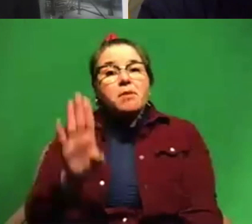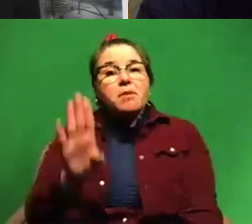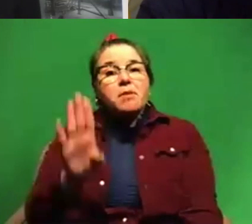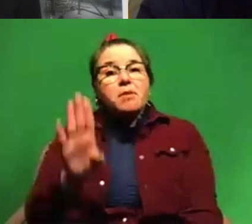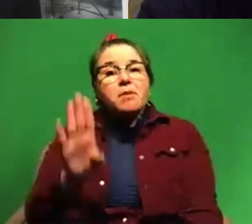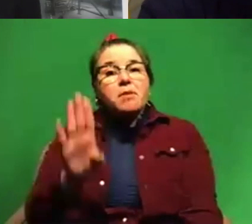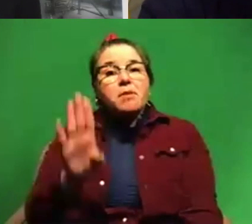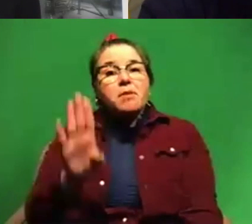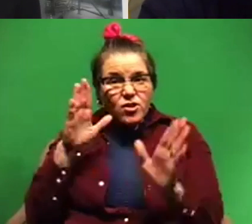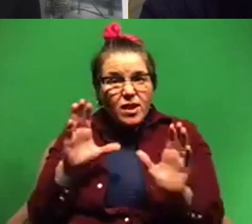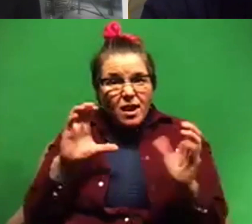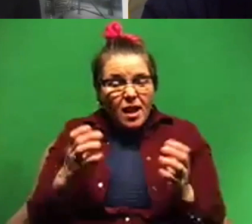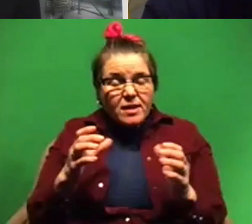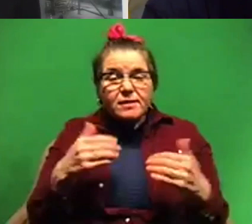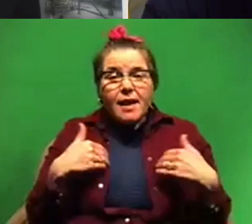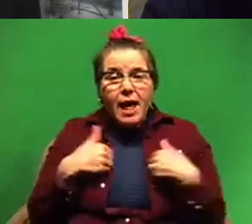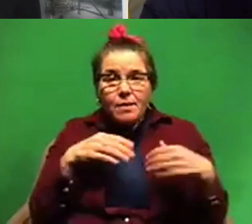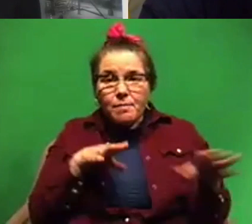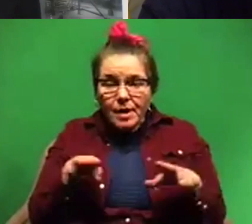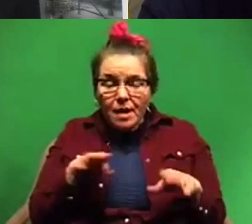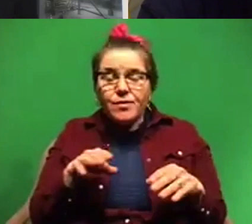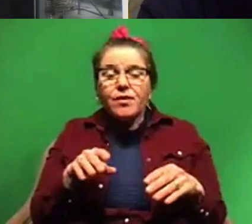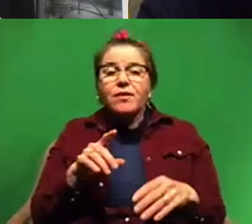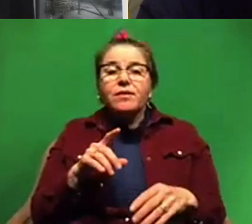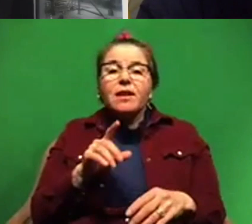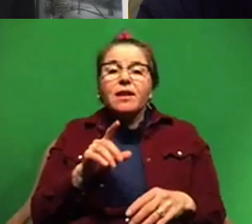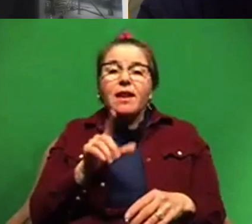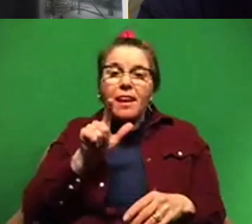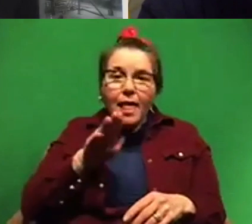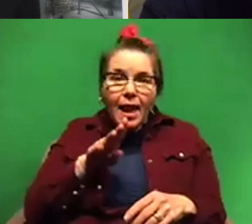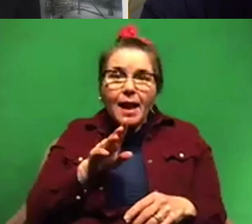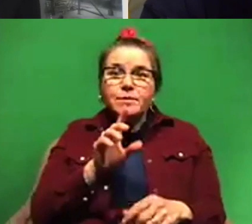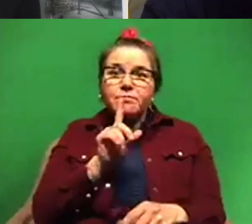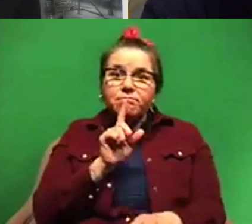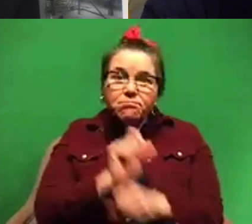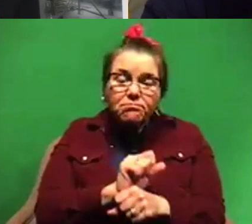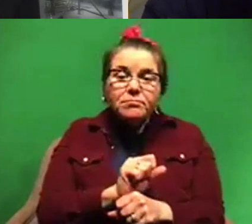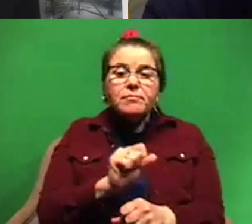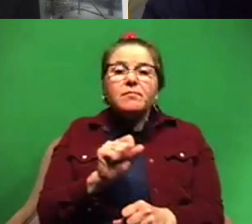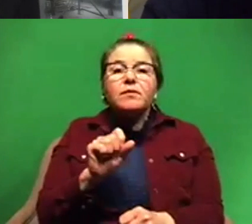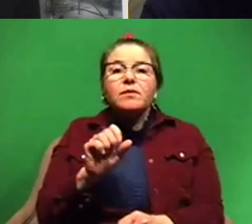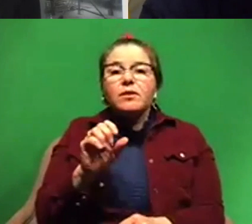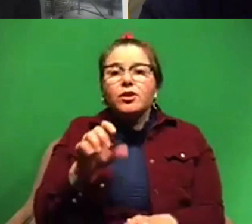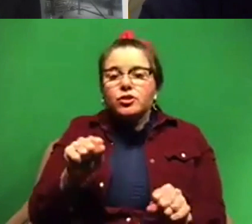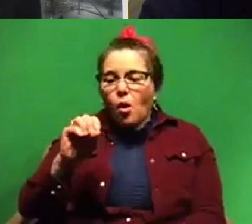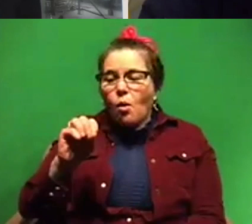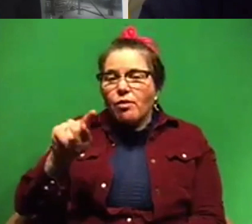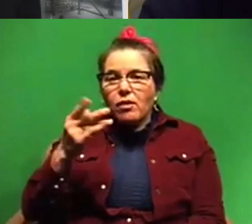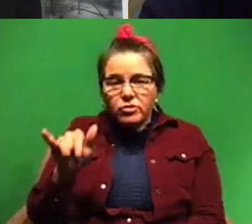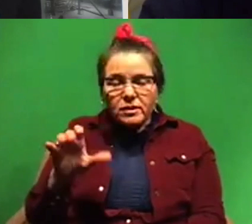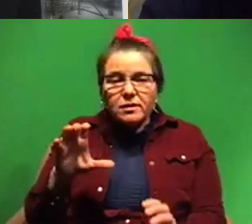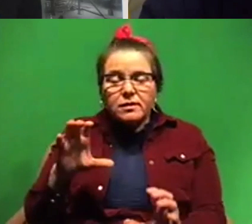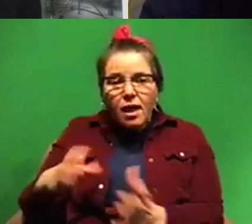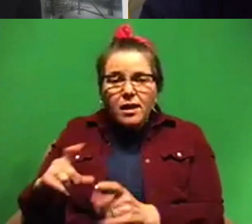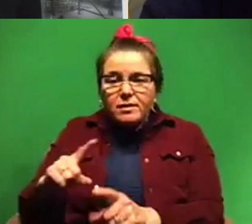animal behavior, practical labs, and I took an ornithology class and all these different areas. And